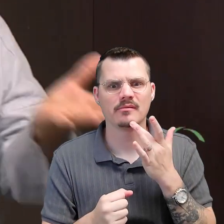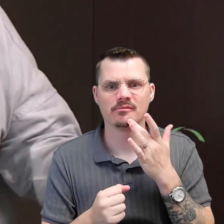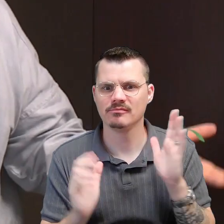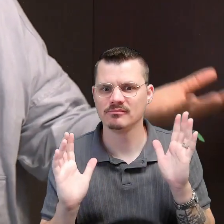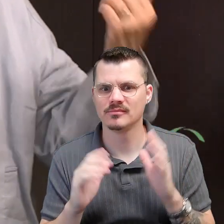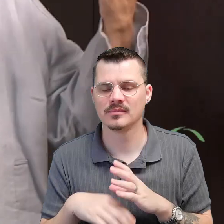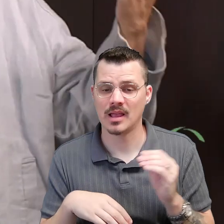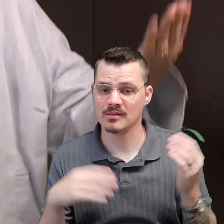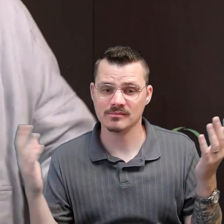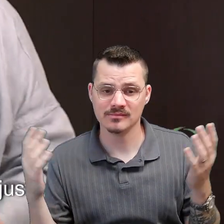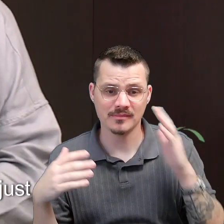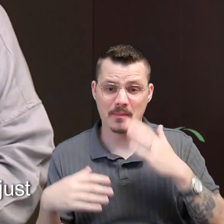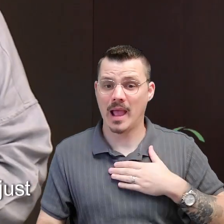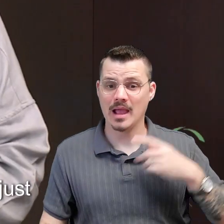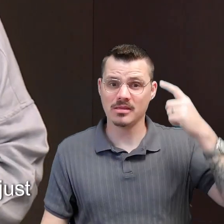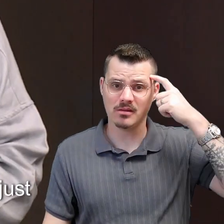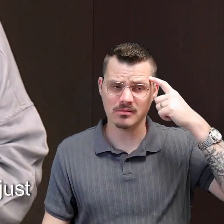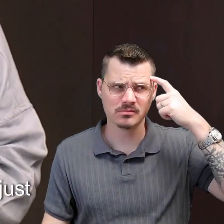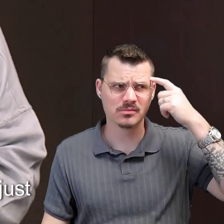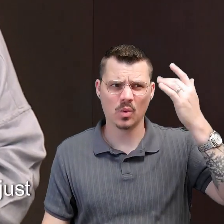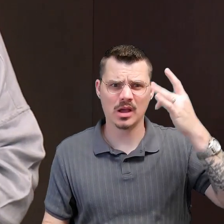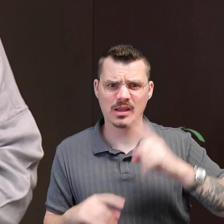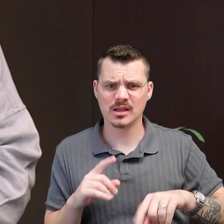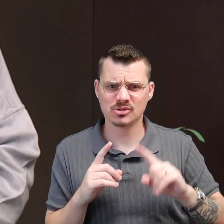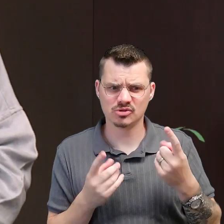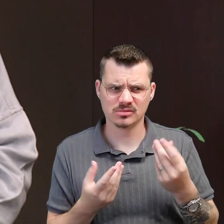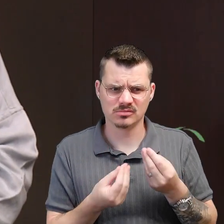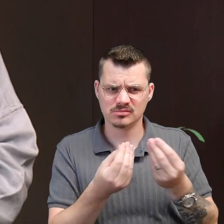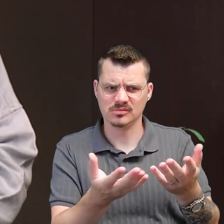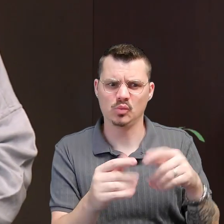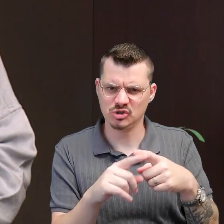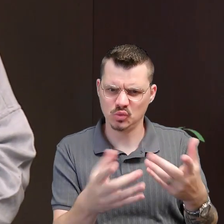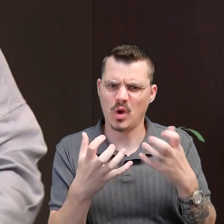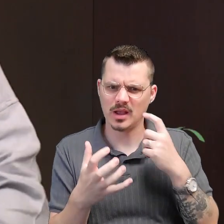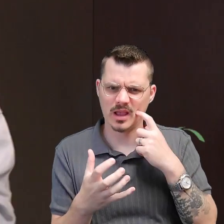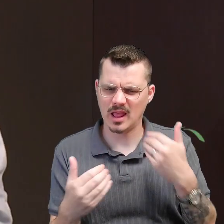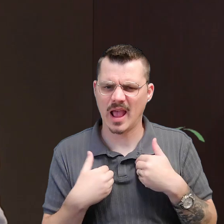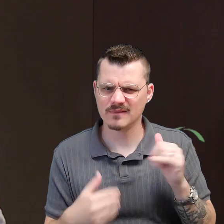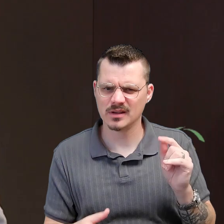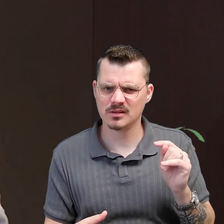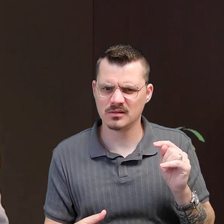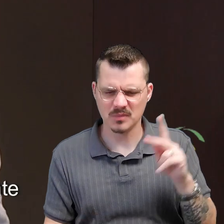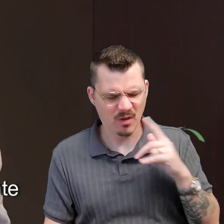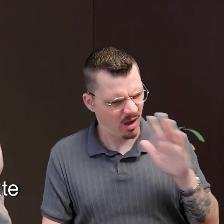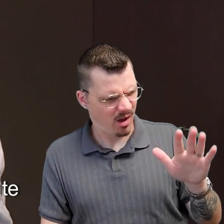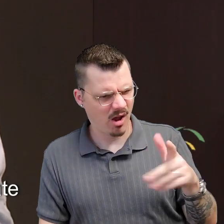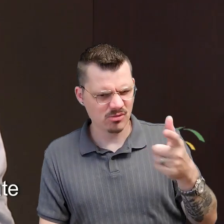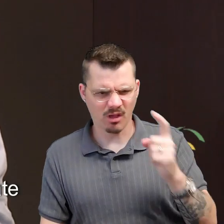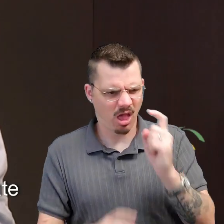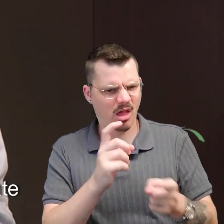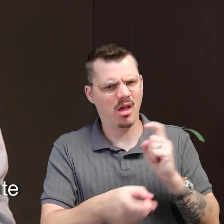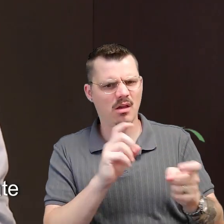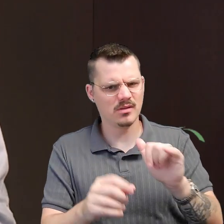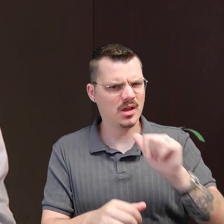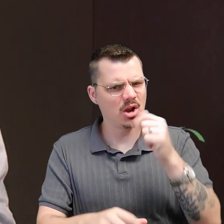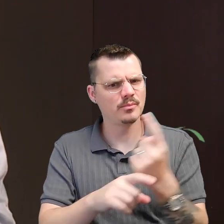jam. And my thought was, well, why can't she just have some with her all the time? What? Isn't that giving in to